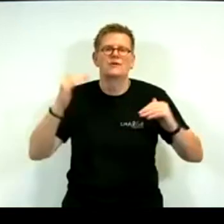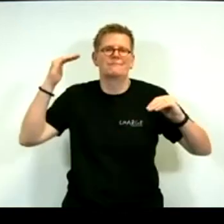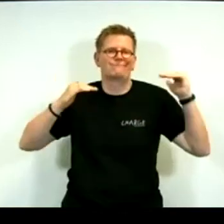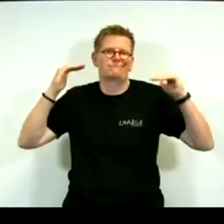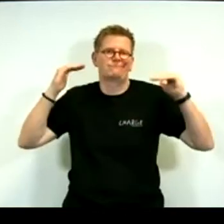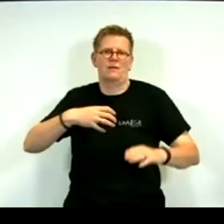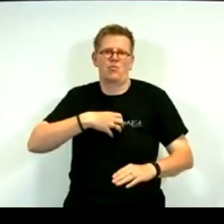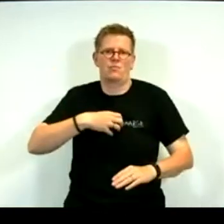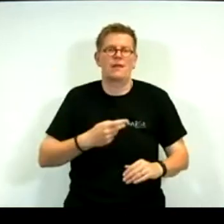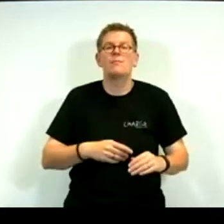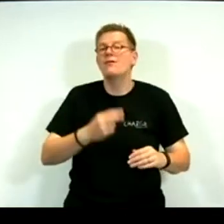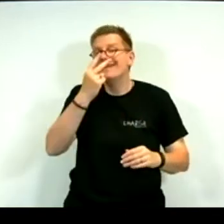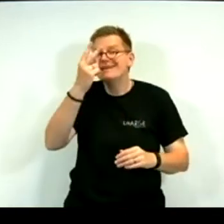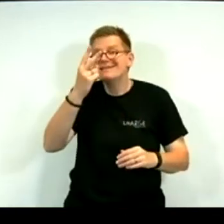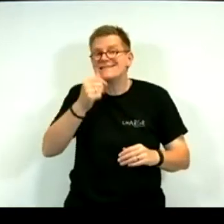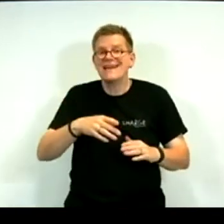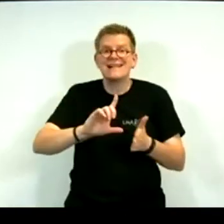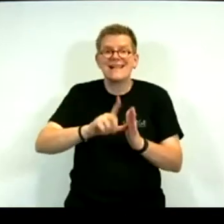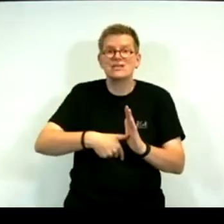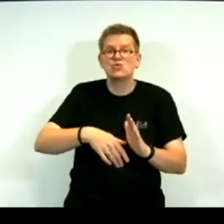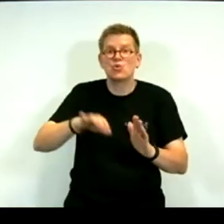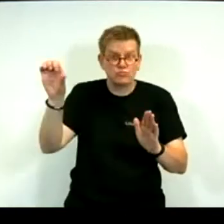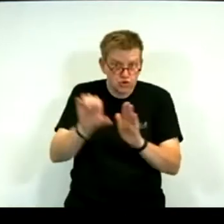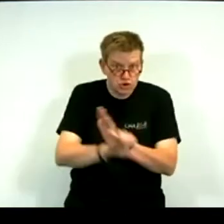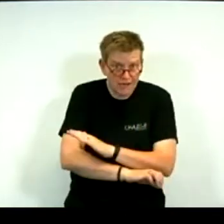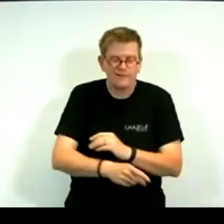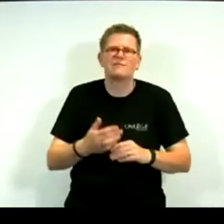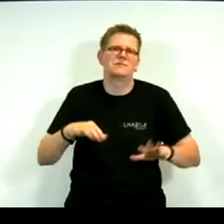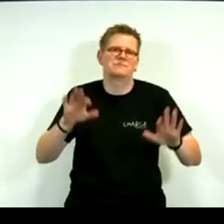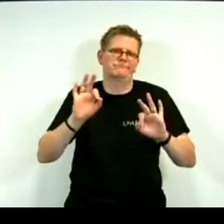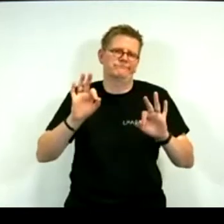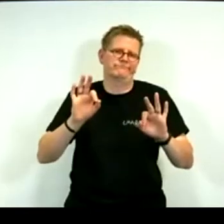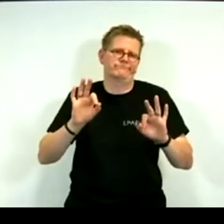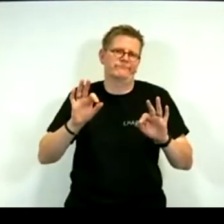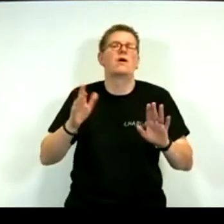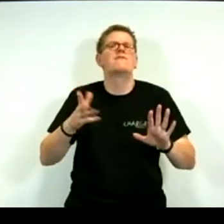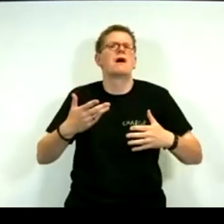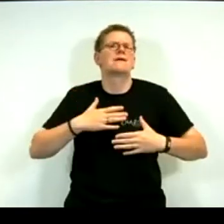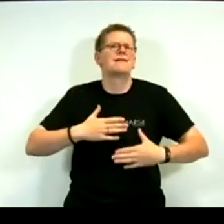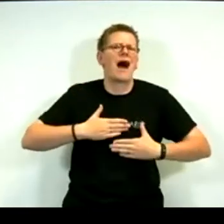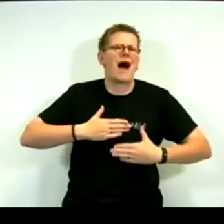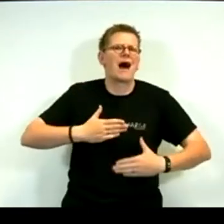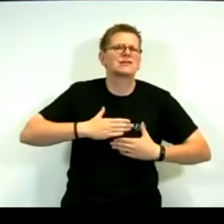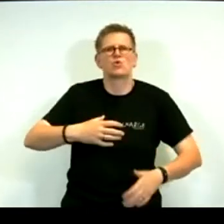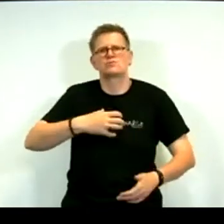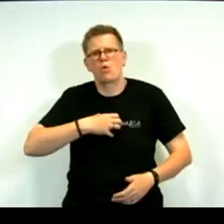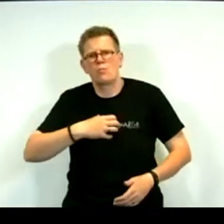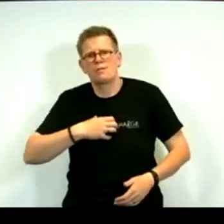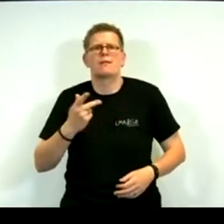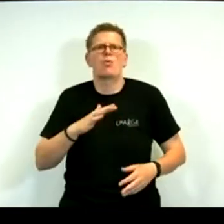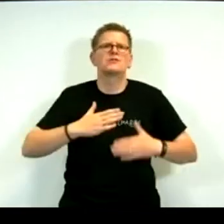And also they probably have breathing difficulties and they're not feeling their bodies very effectively. So